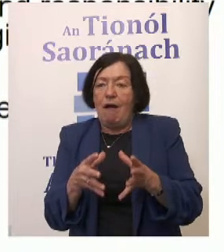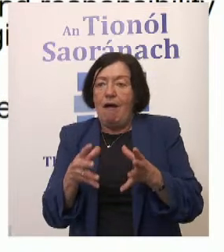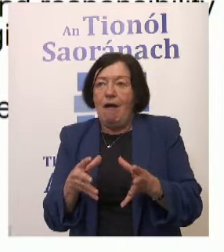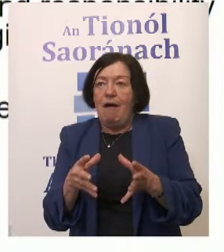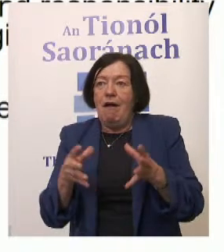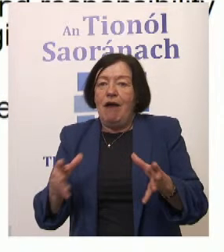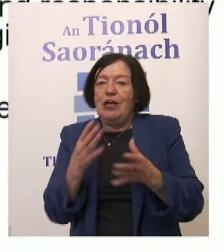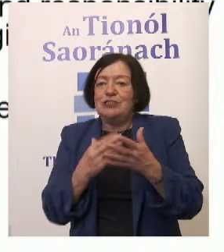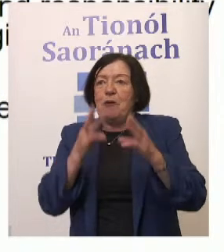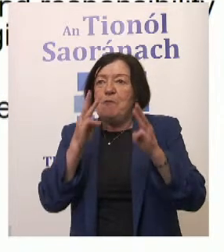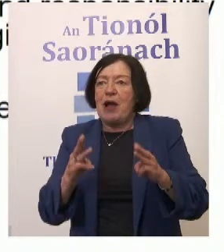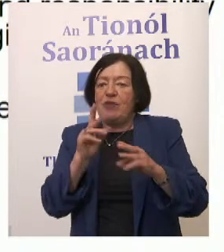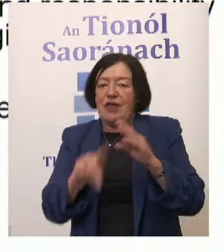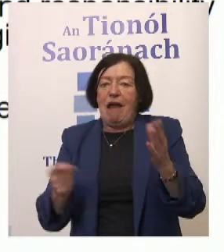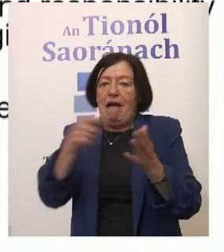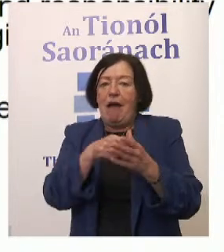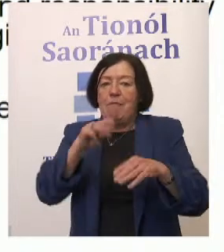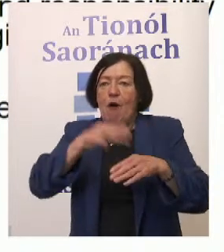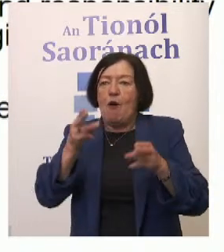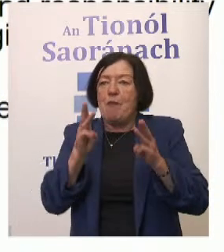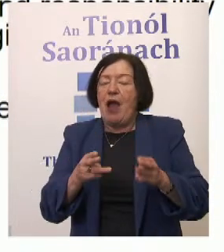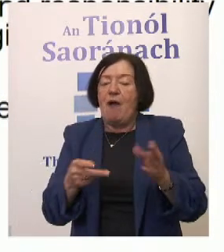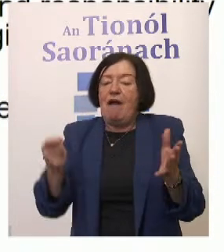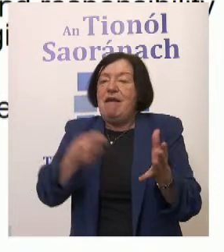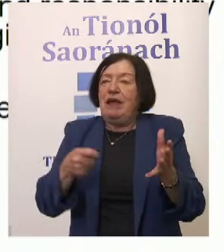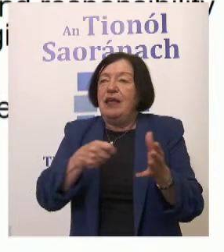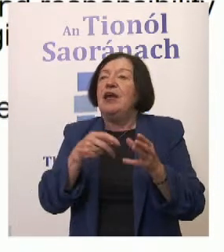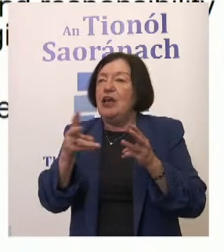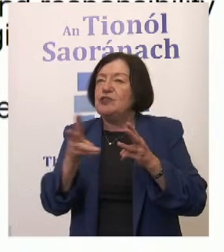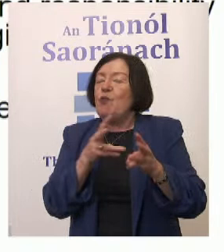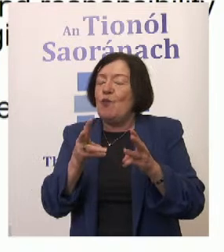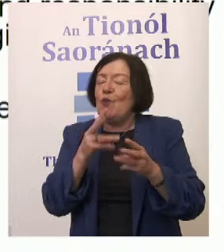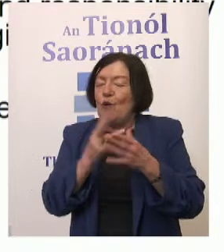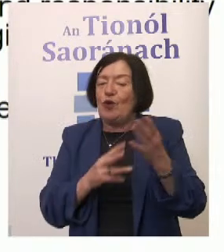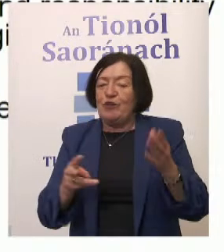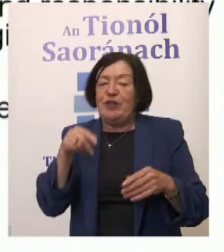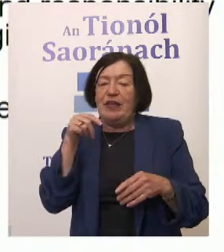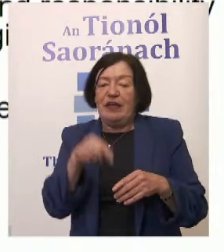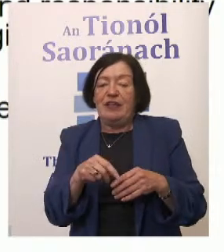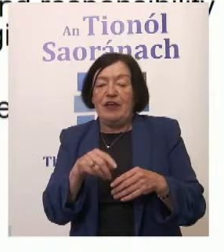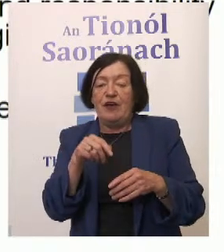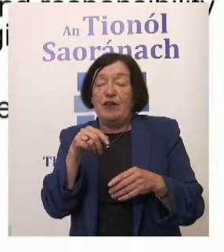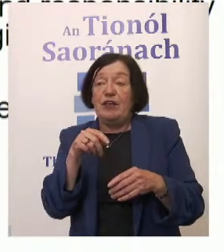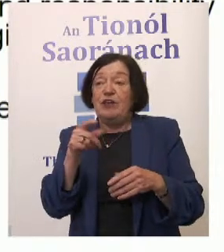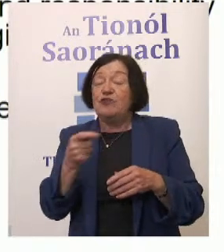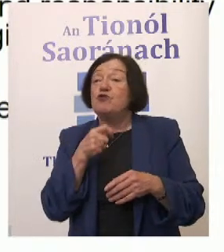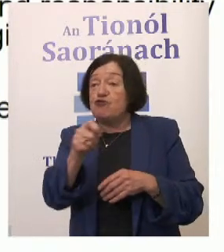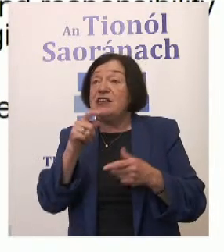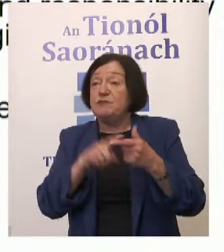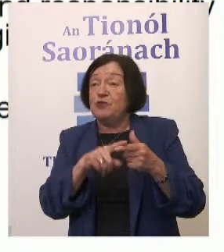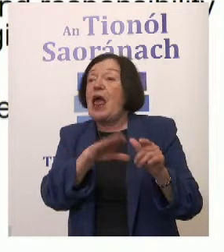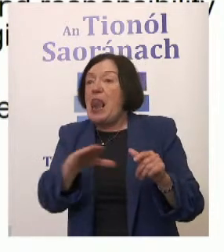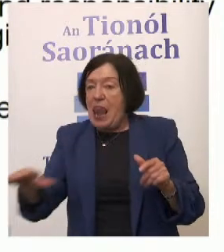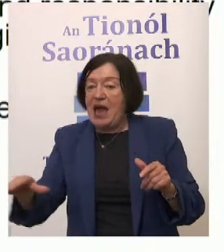with some powers and got bigger. So it is worth it to make that point. So transport and land use will be a good start, for